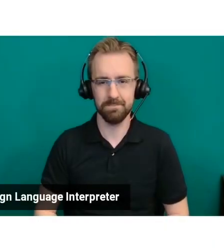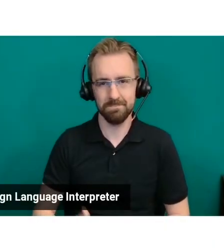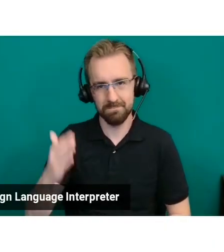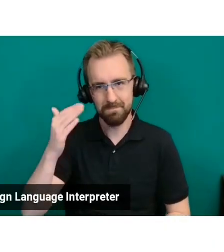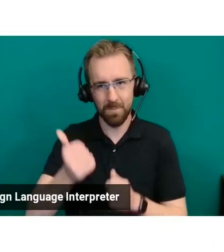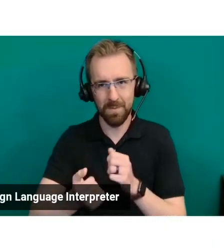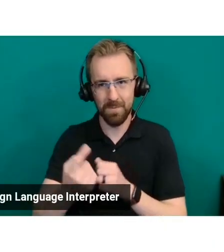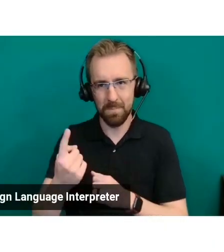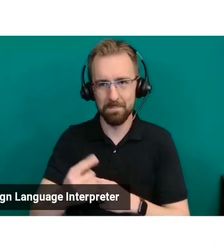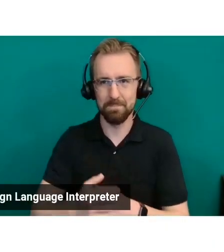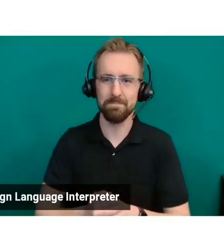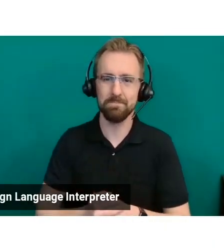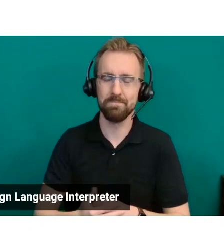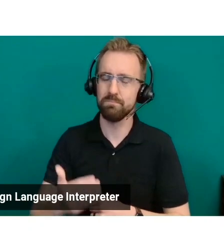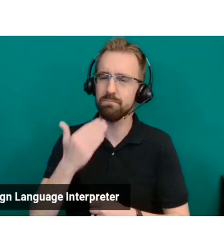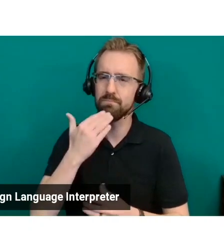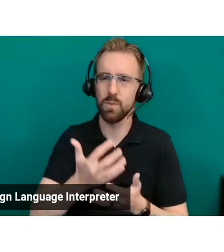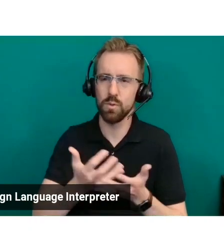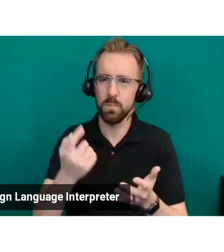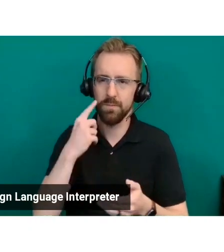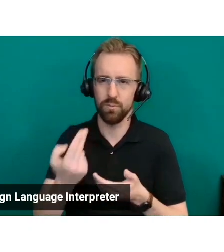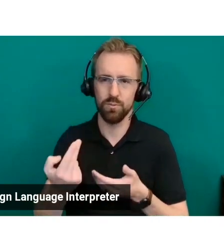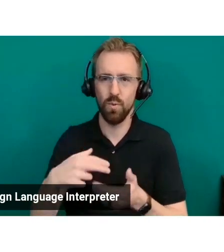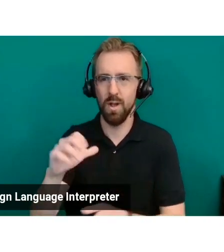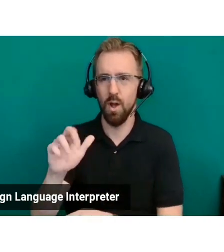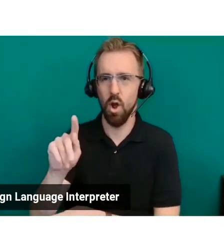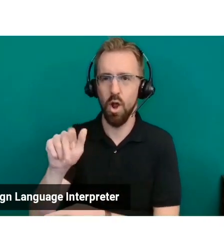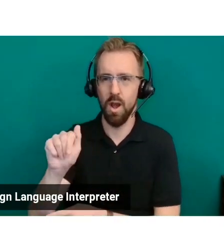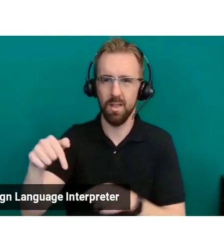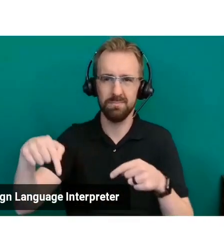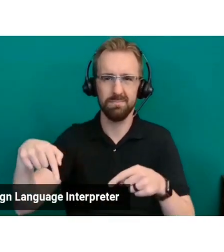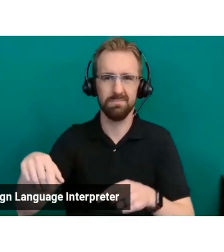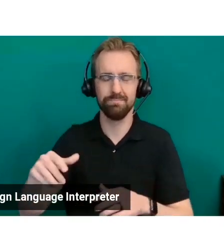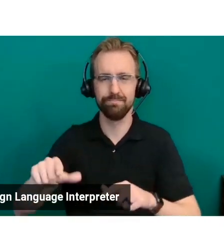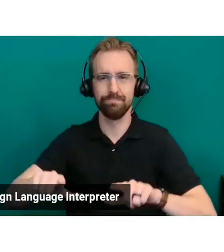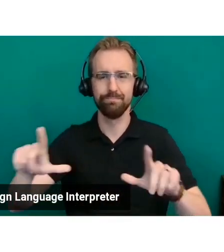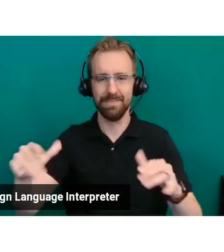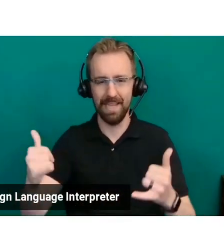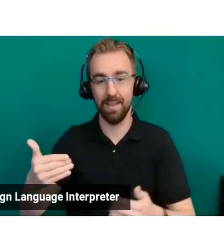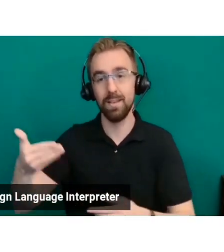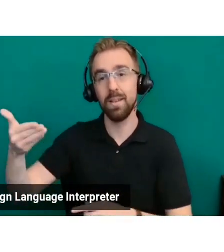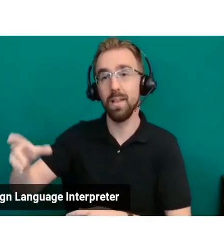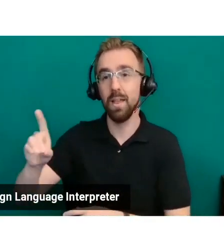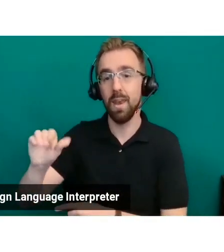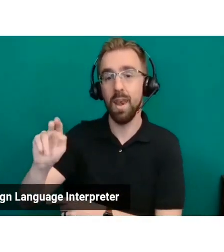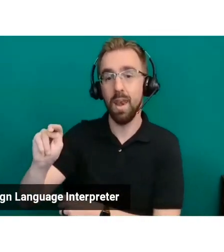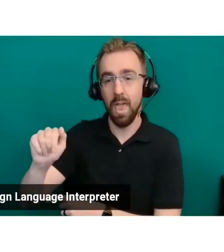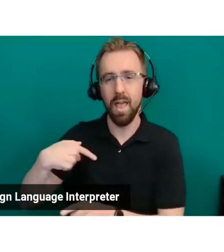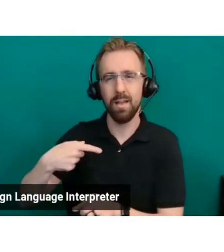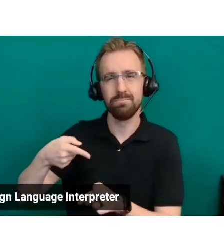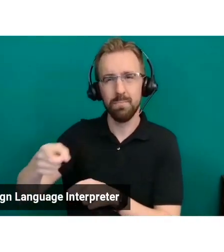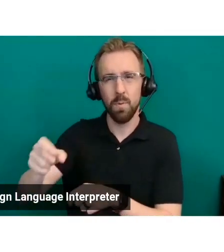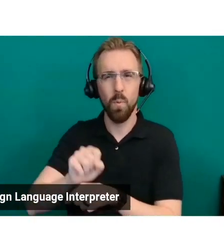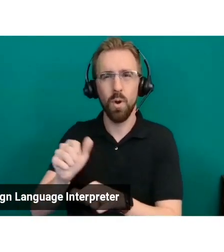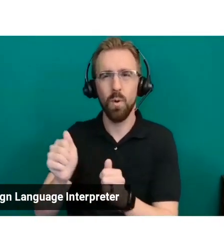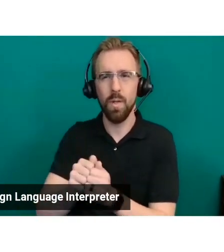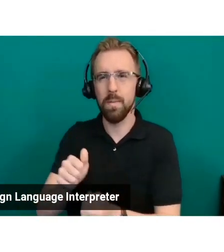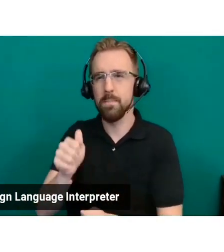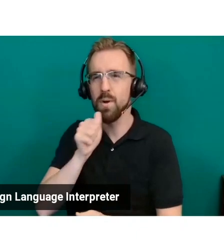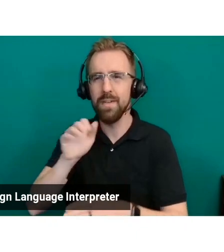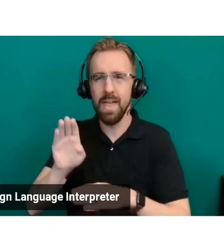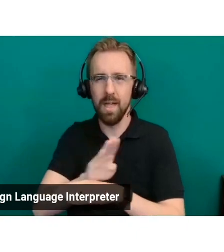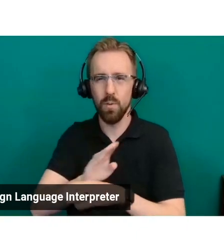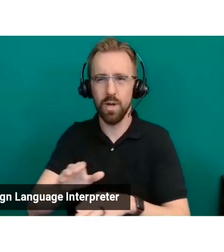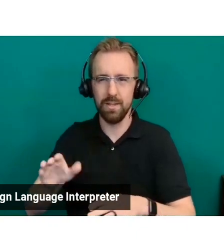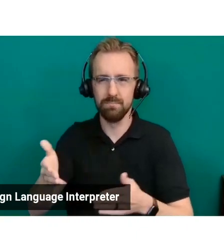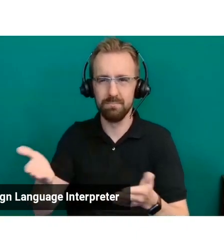Hi, everyone. Thank you so much for joining Carta's webinar today. My name is Dana, and I focus on working with private equity firms here